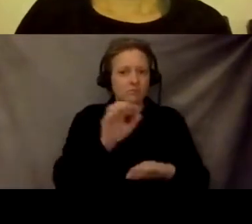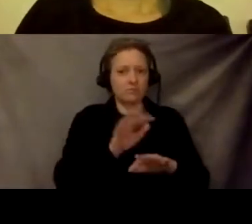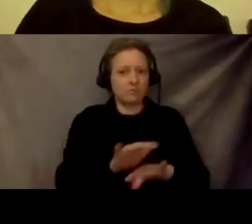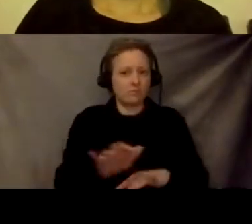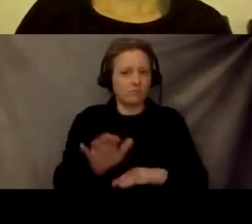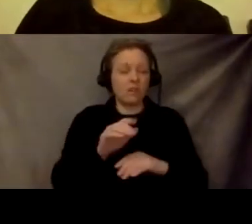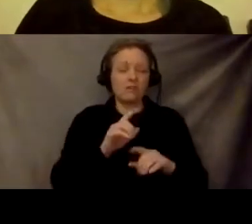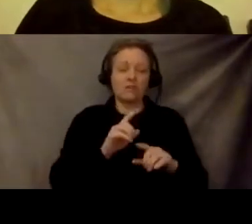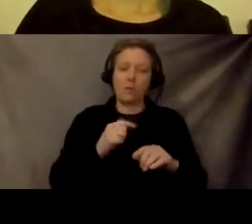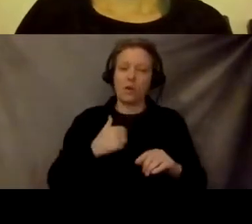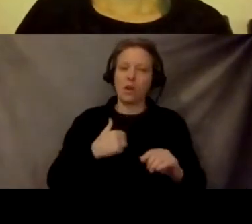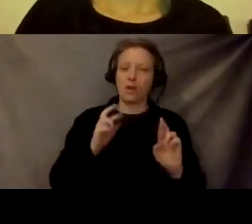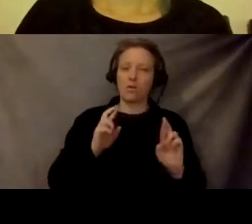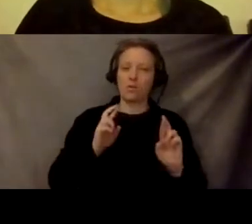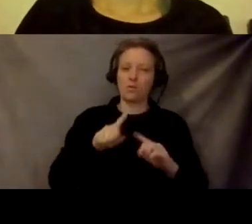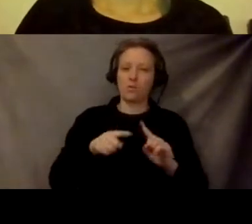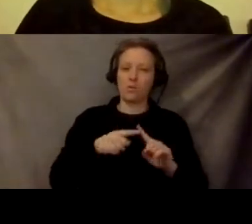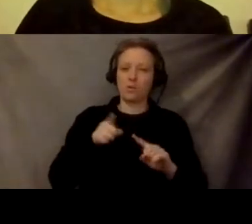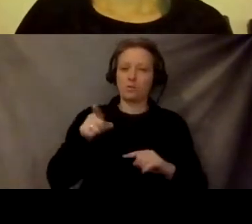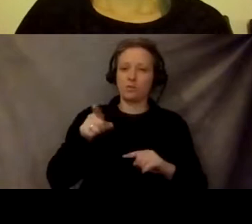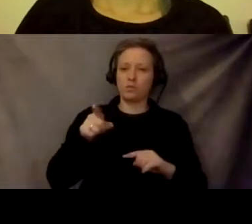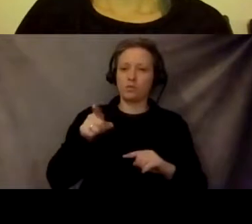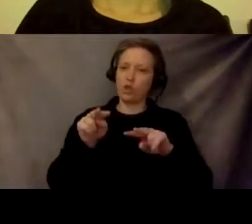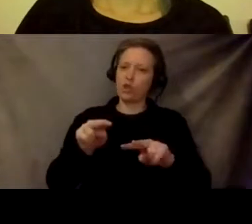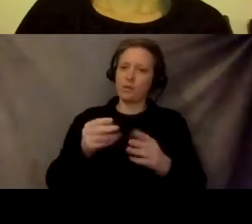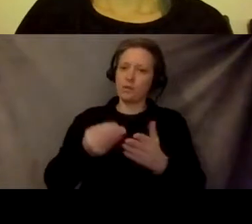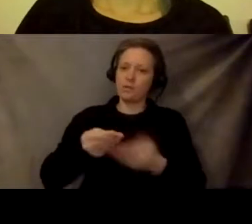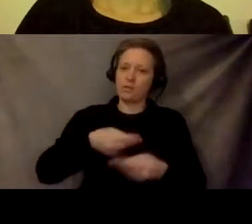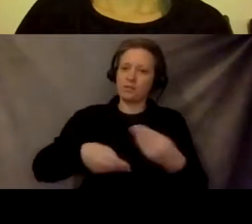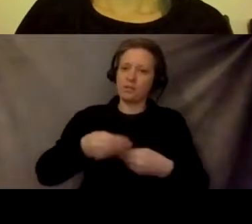the environmental justice issues around